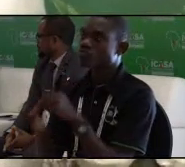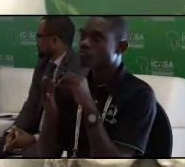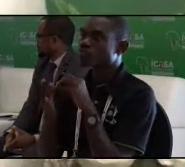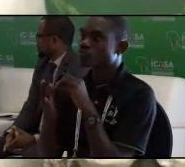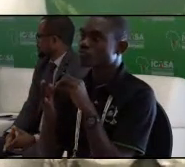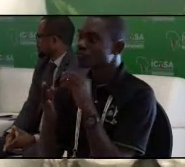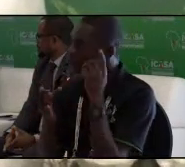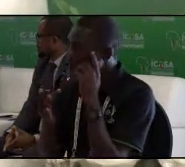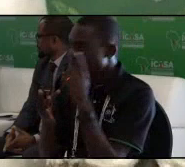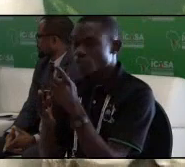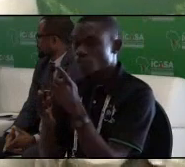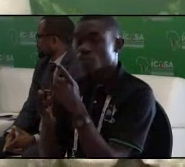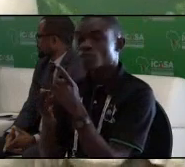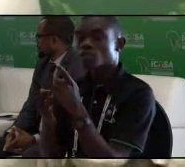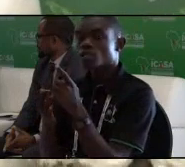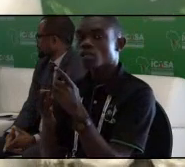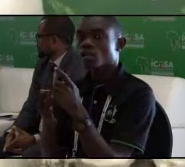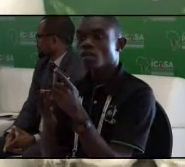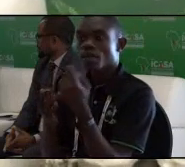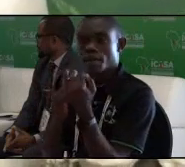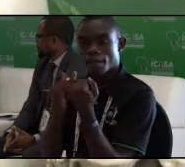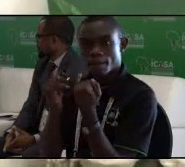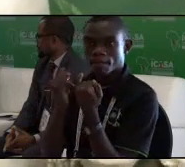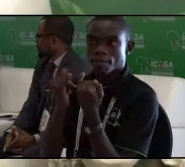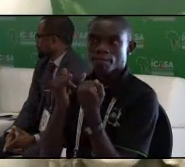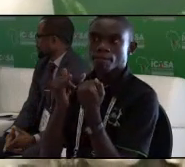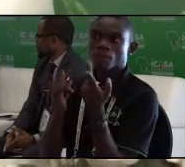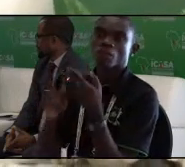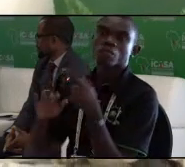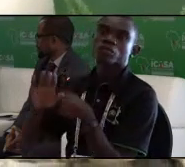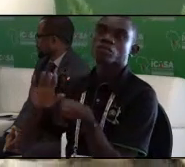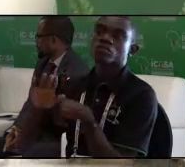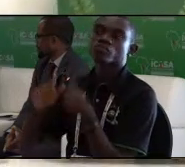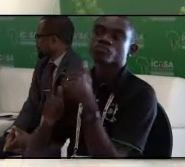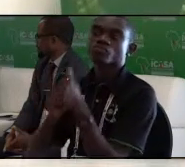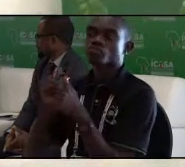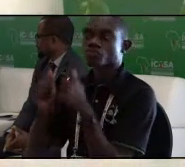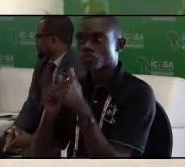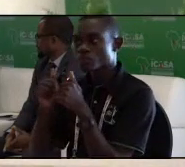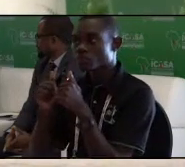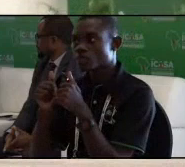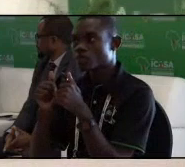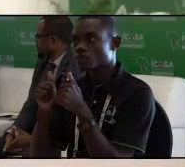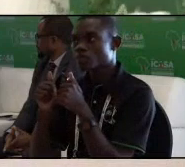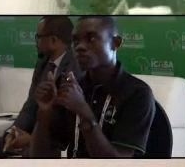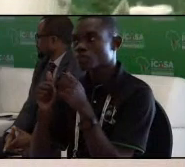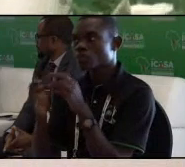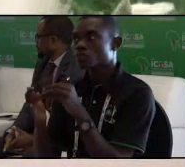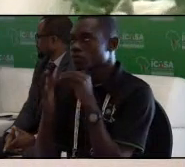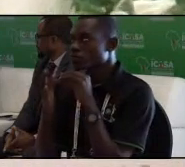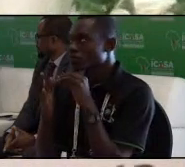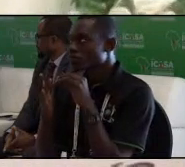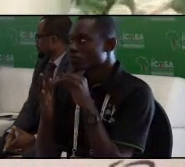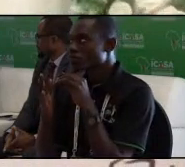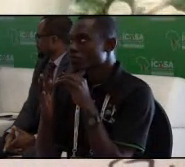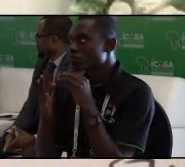or both blood-based and oil fluid tests were introduced at the same time, which made the a choice